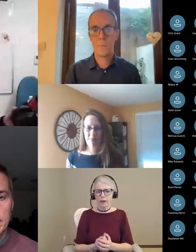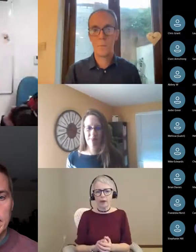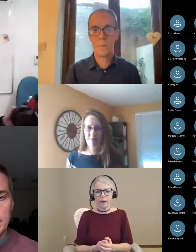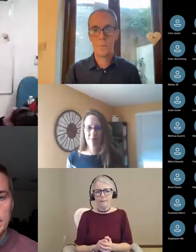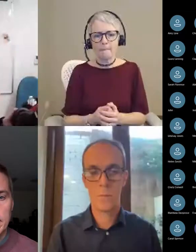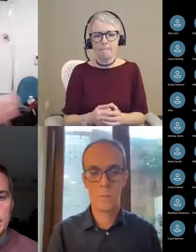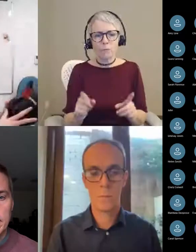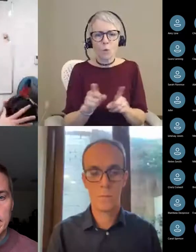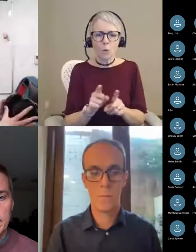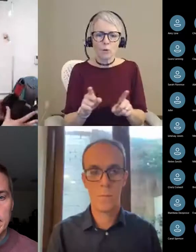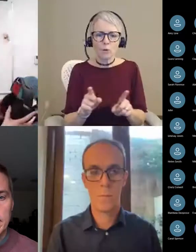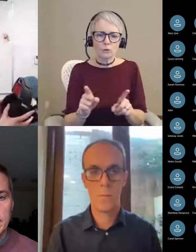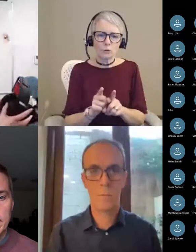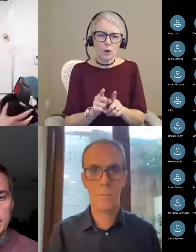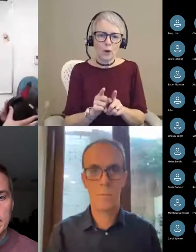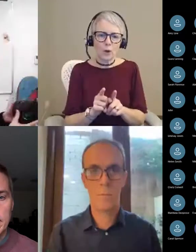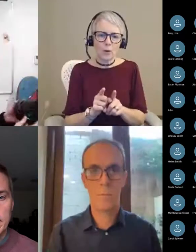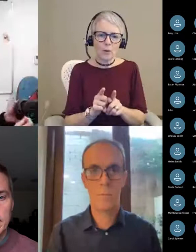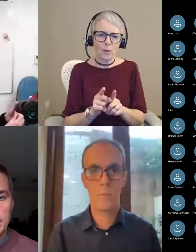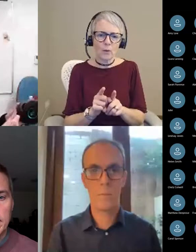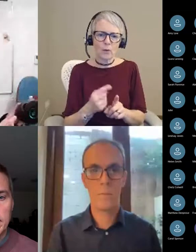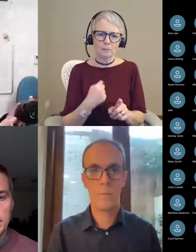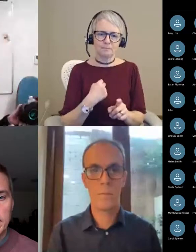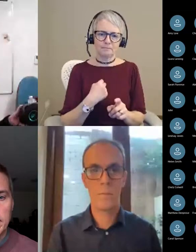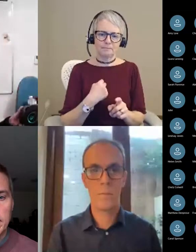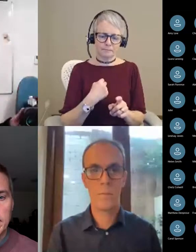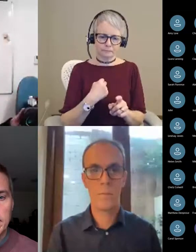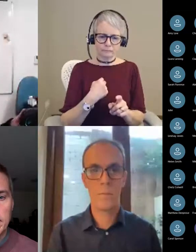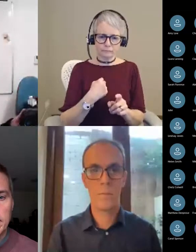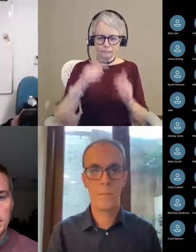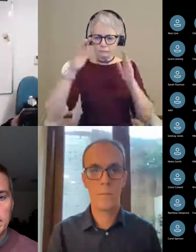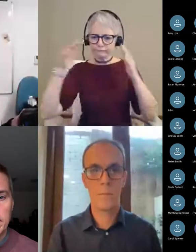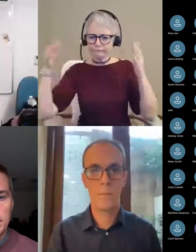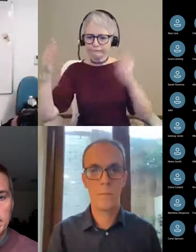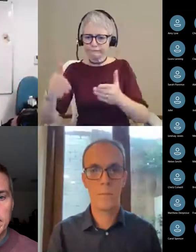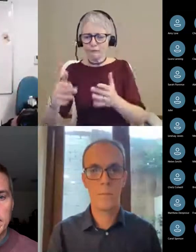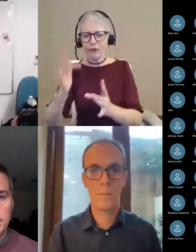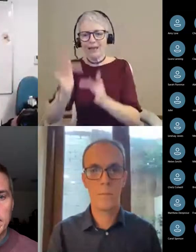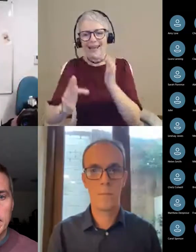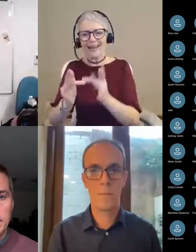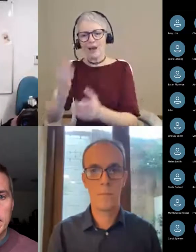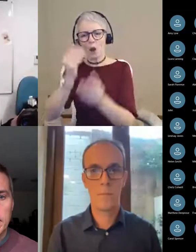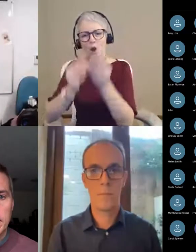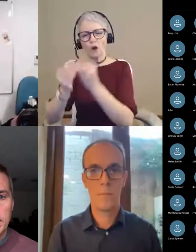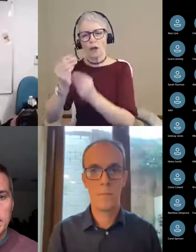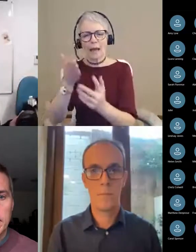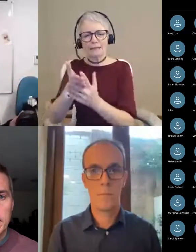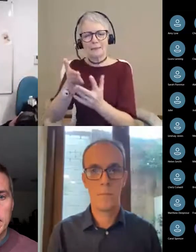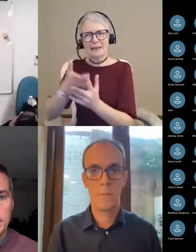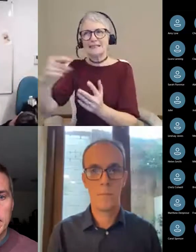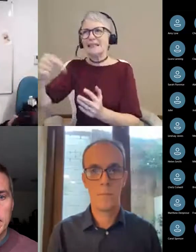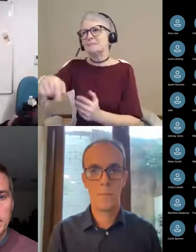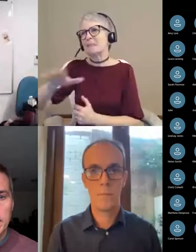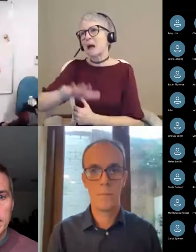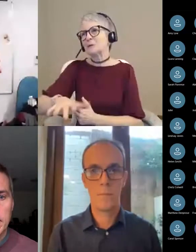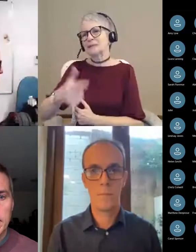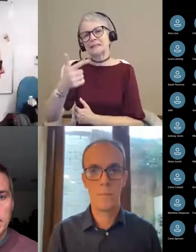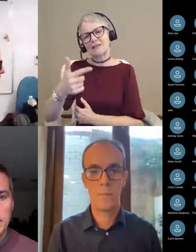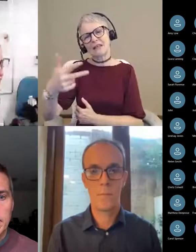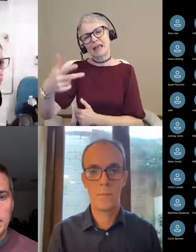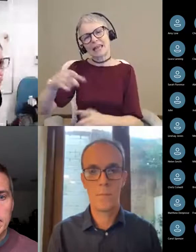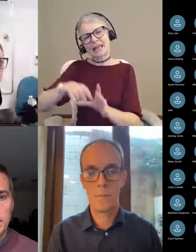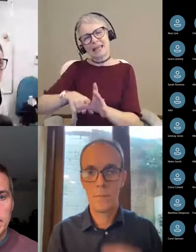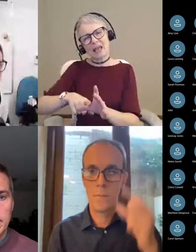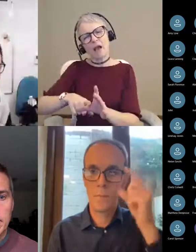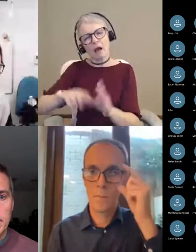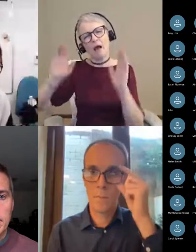also I also specialise in e-learning accessibility, probably I'd say for about the last, 7 or 8 years, I've been